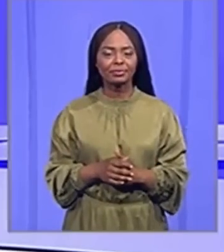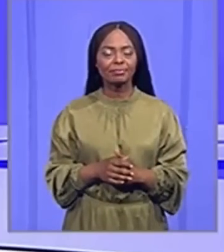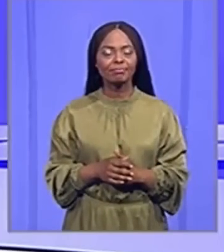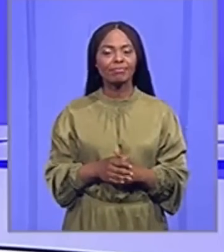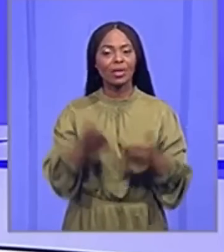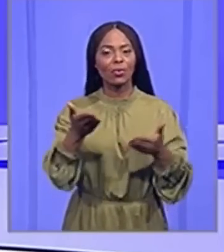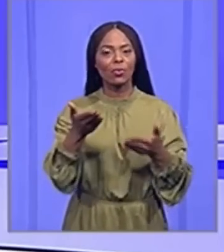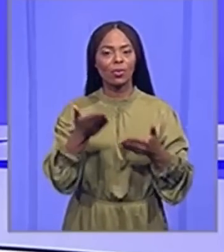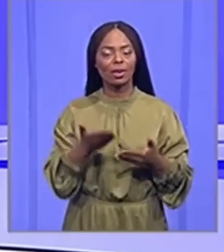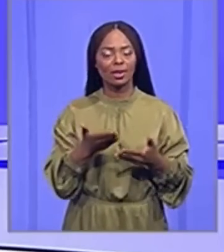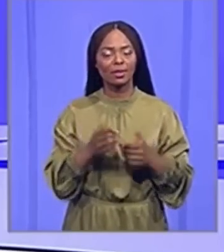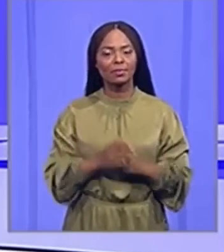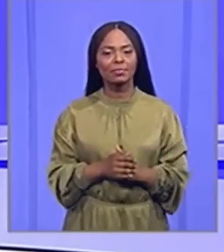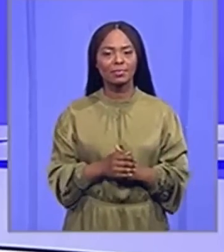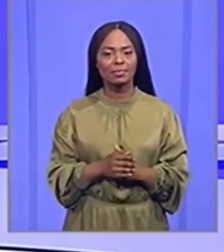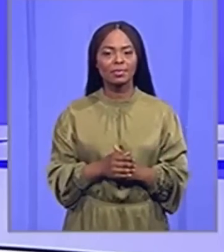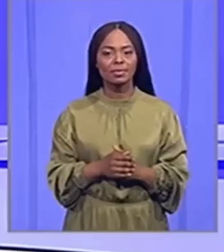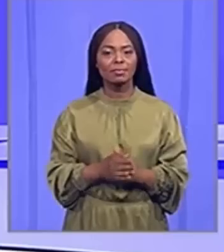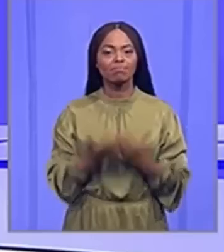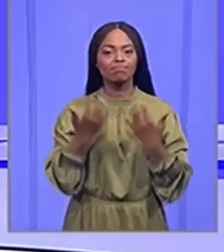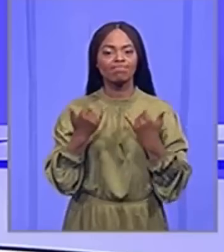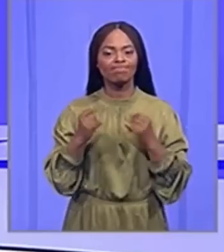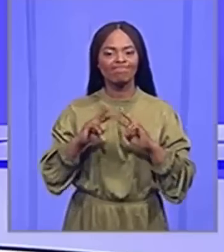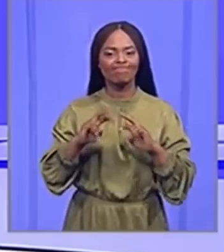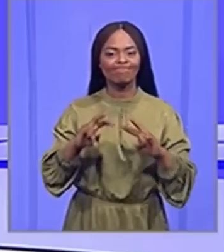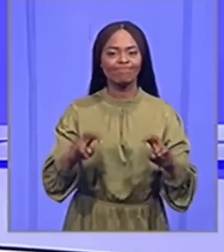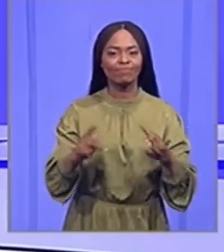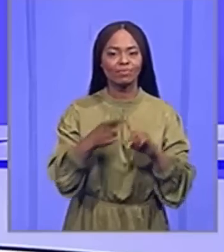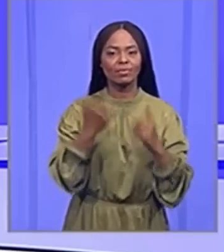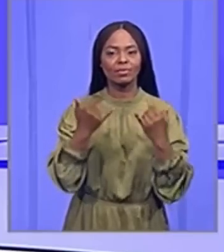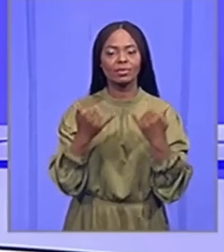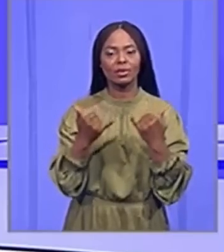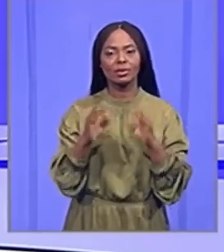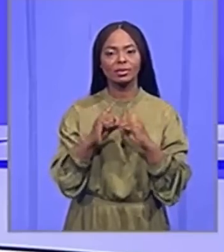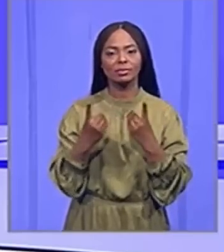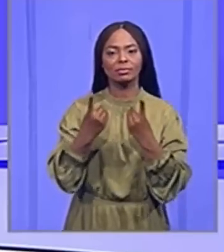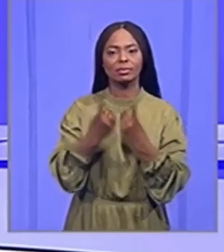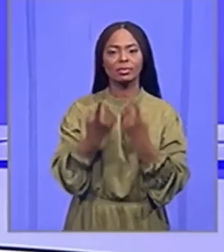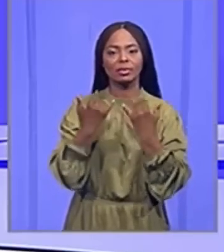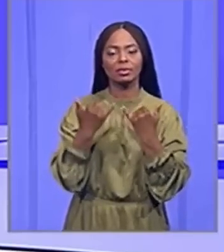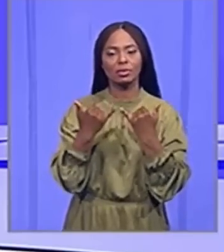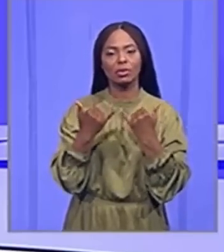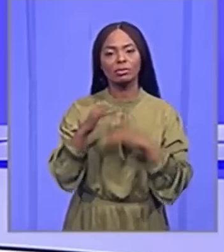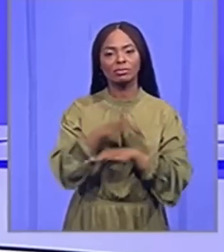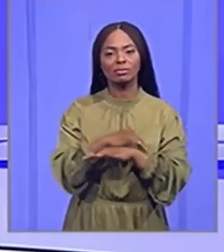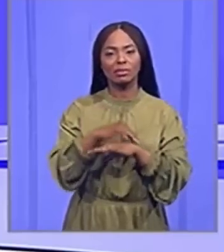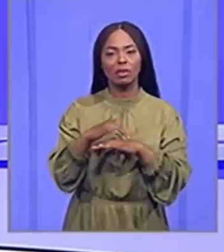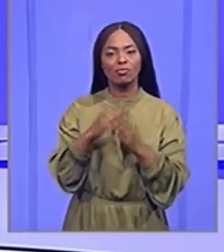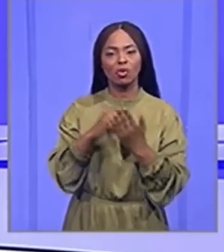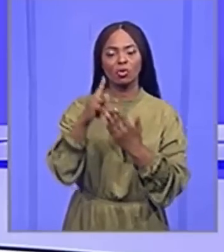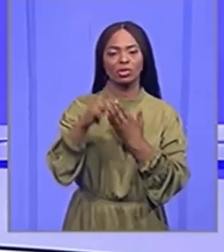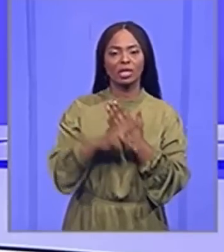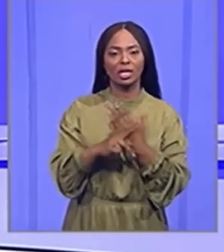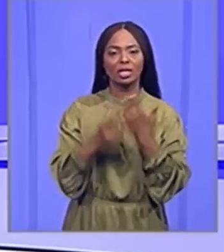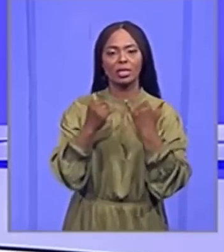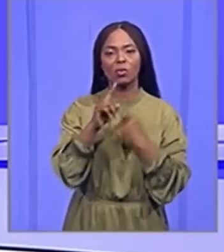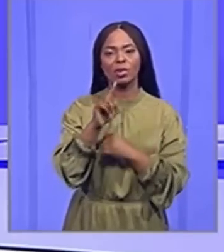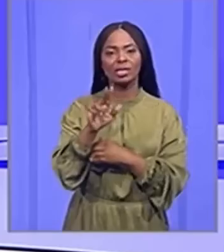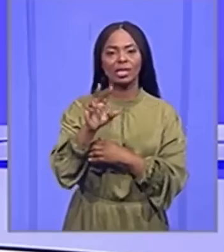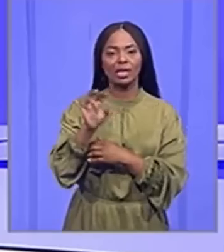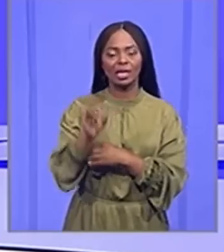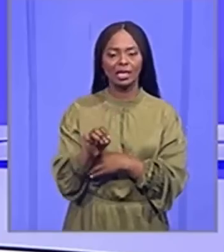Harbele ro amohele mmohi diphuputso tse sa tswa etswa ke lefapha la naha la mesebetsi ya setjhaba di bontsha ha ile diprojeke tse fetang